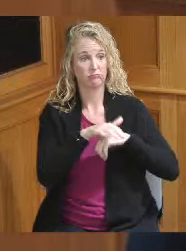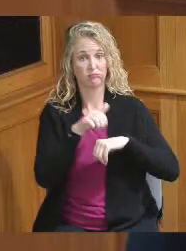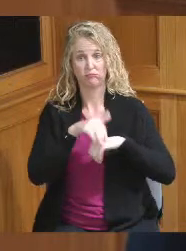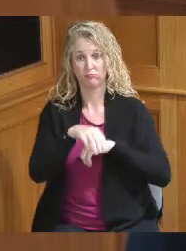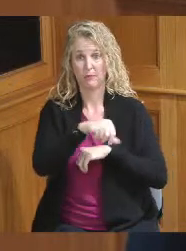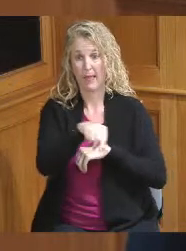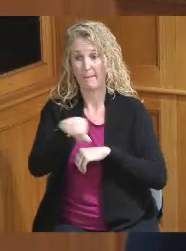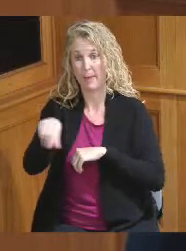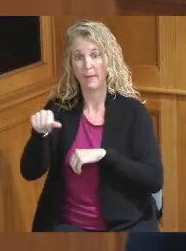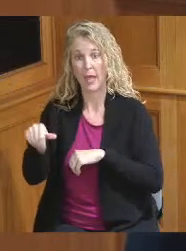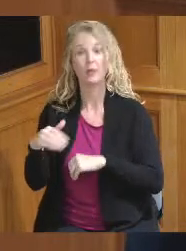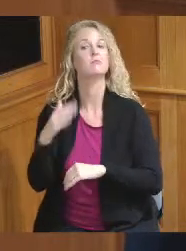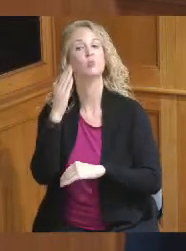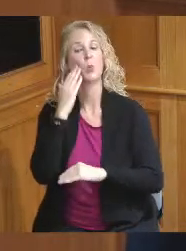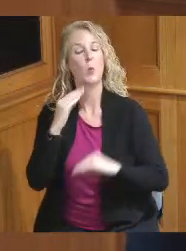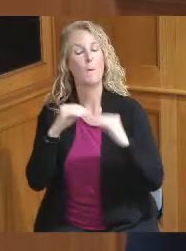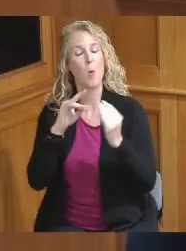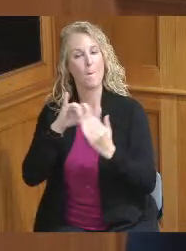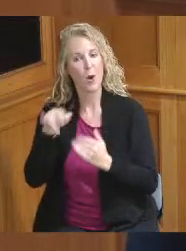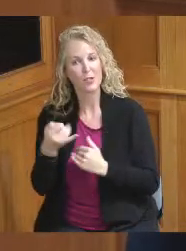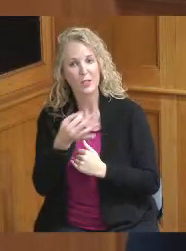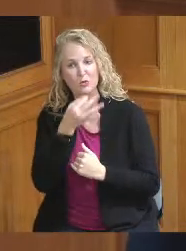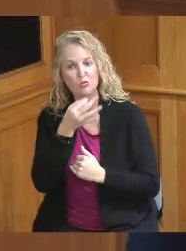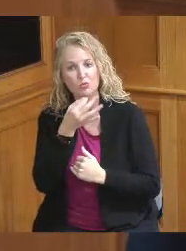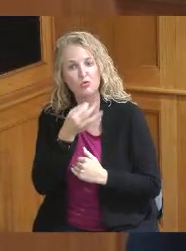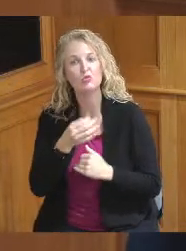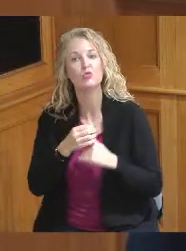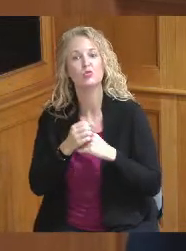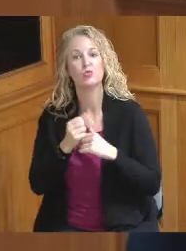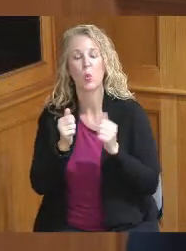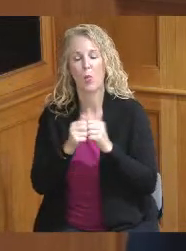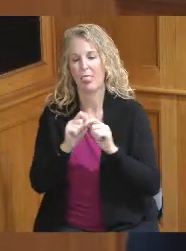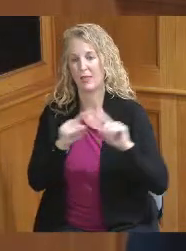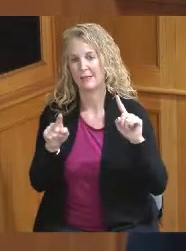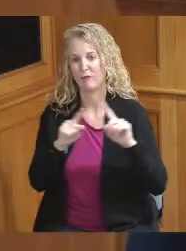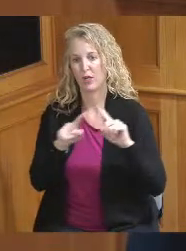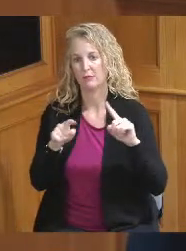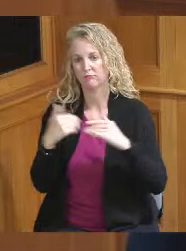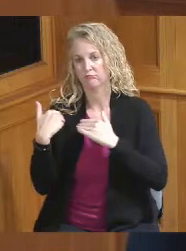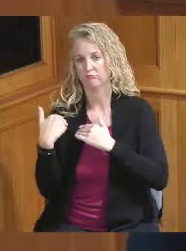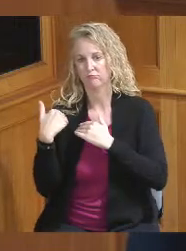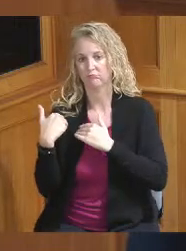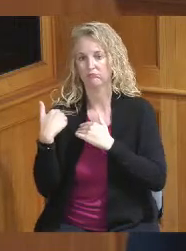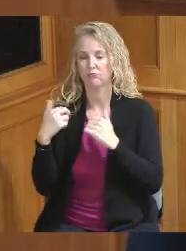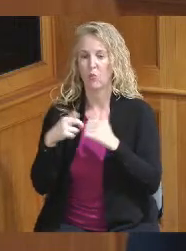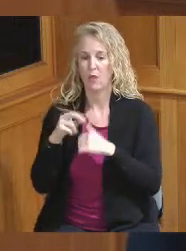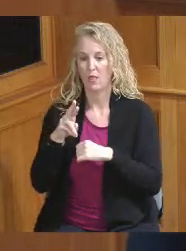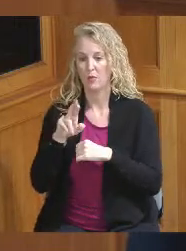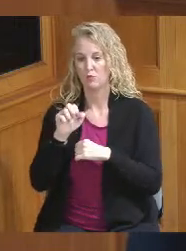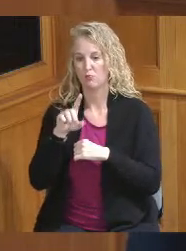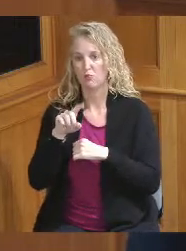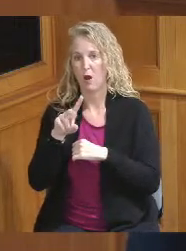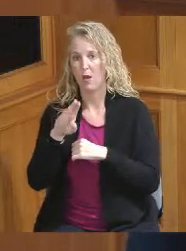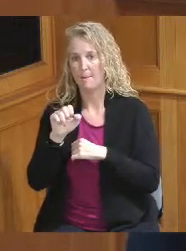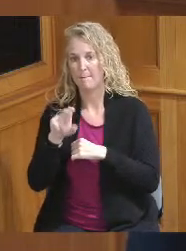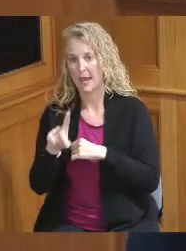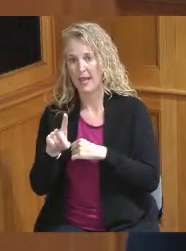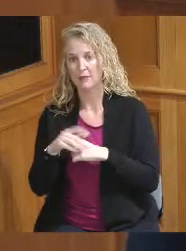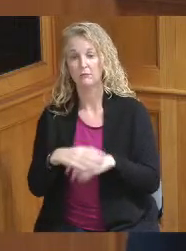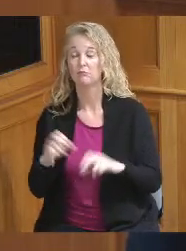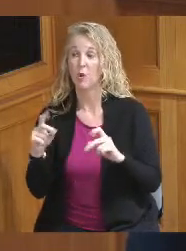have some more stuff that'll be coming in the next couple of months with different things under broadband and a couple other grants.